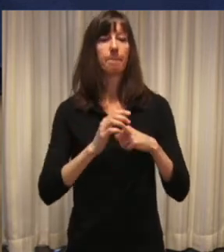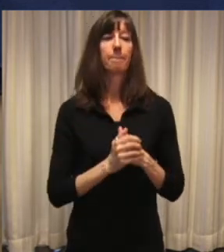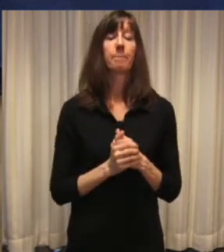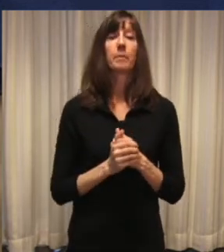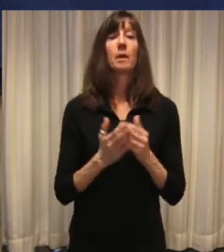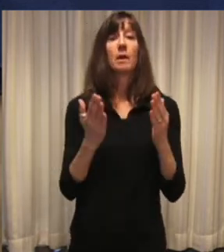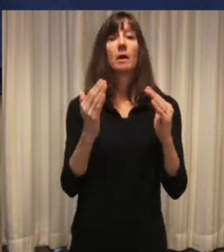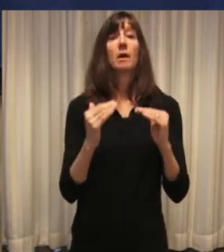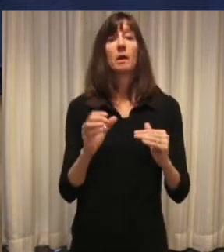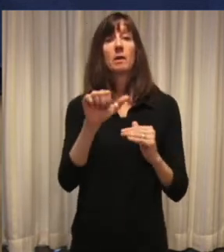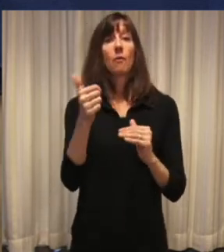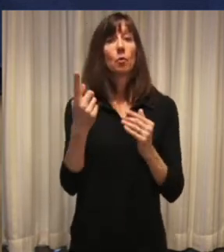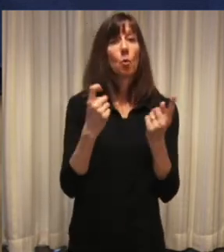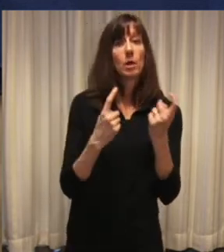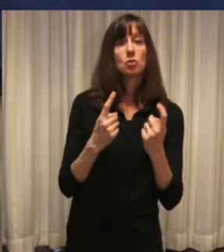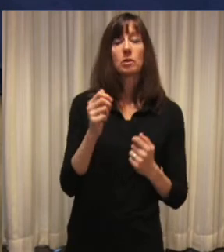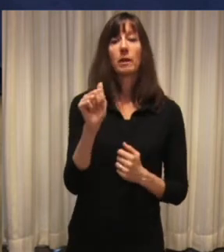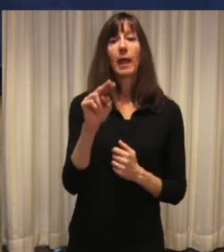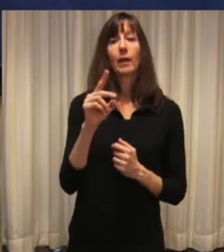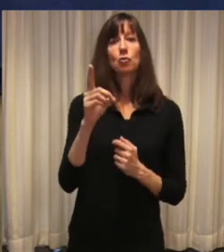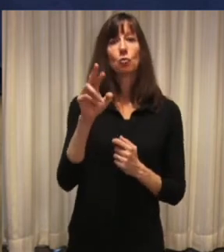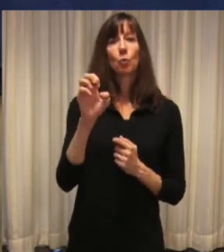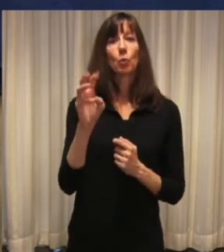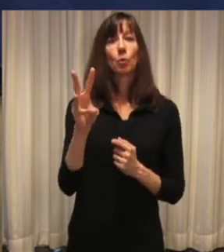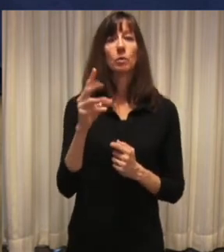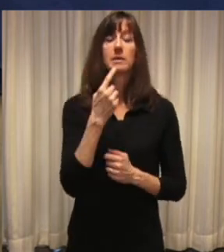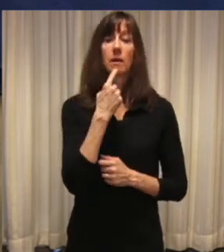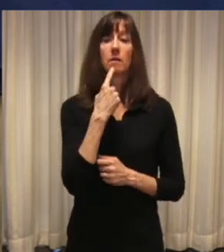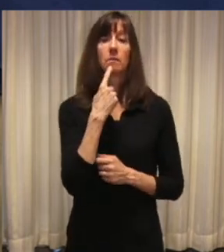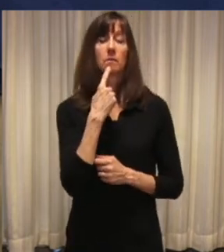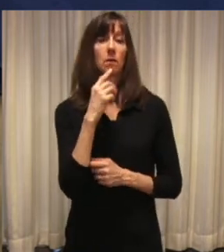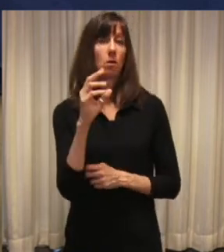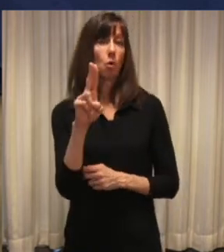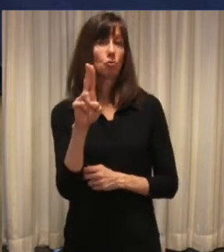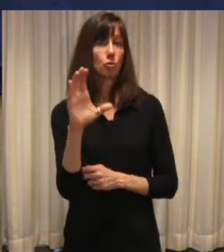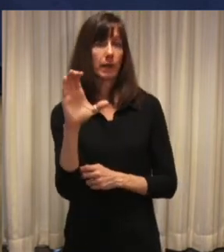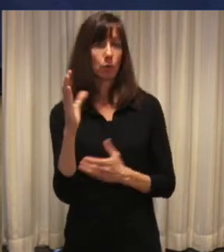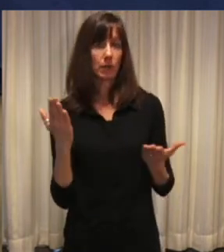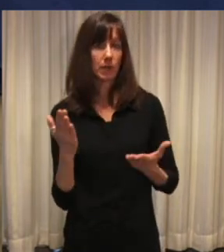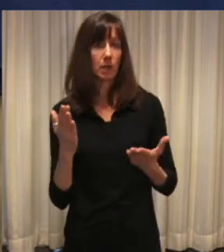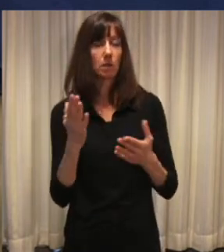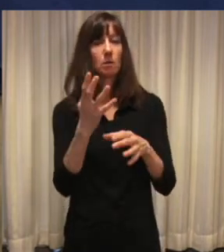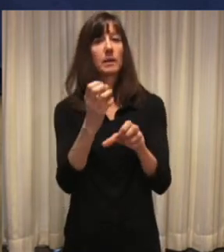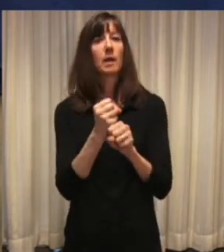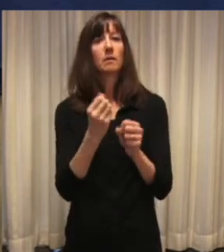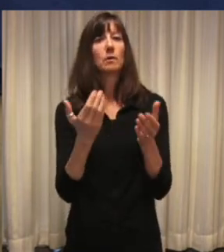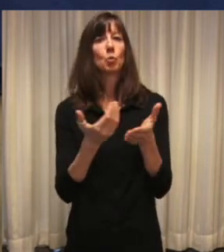just came in. Is Ulster County getting the rapid tests, meaning the newly developed